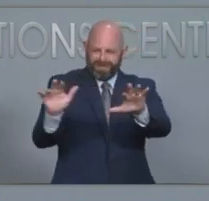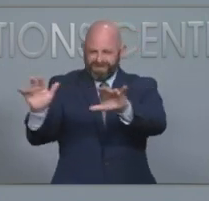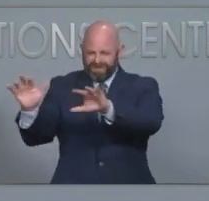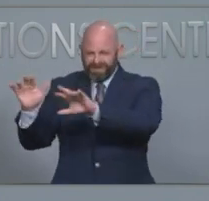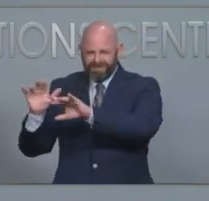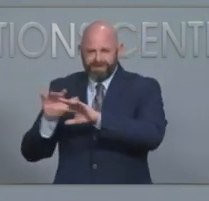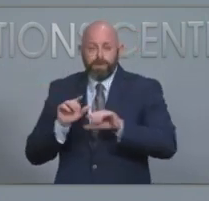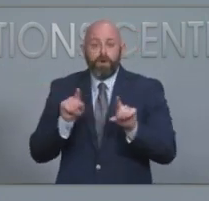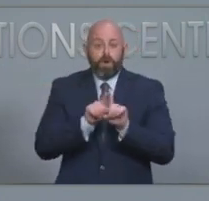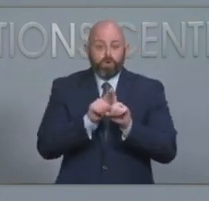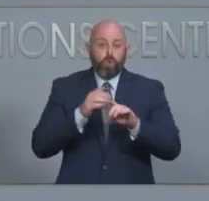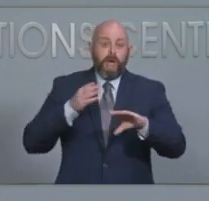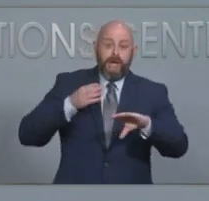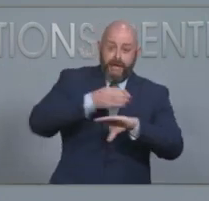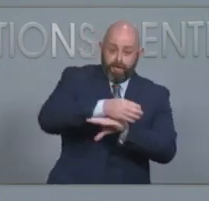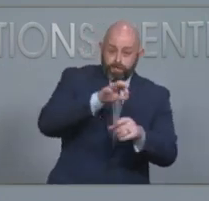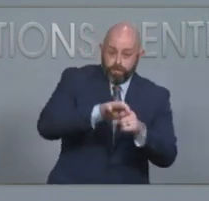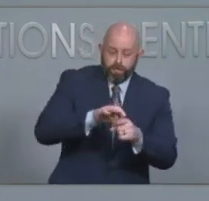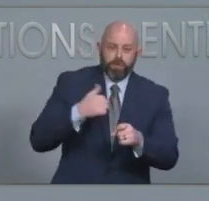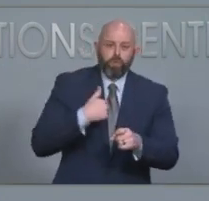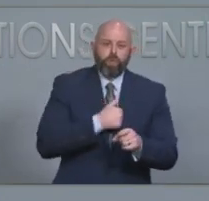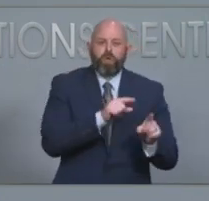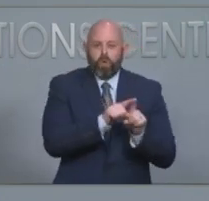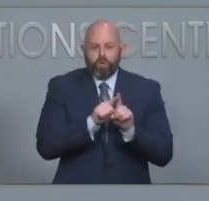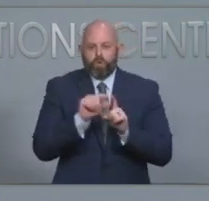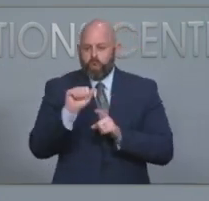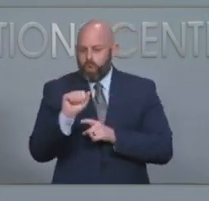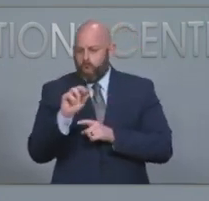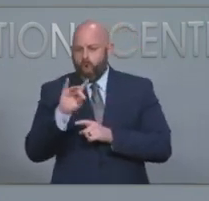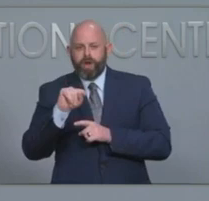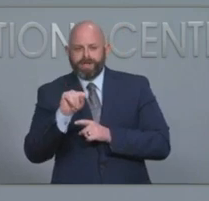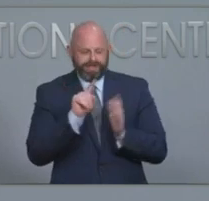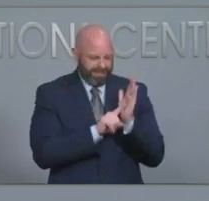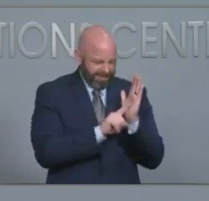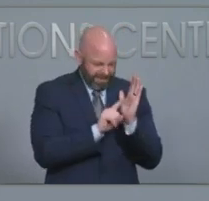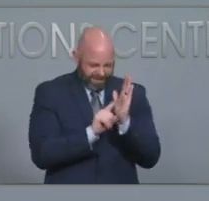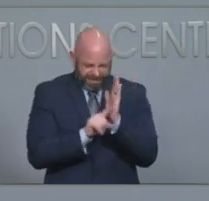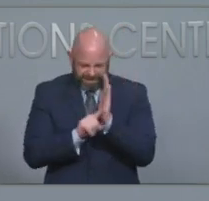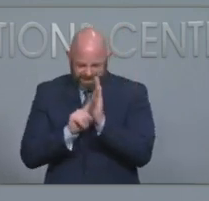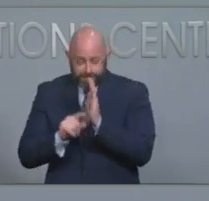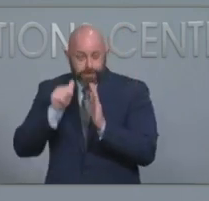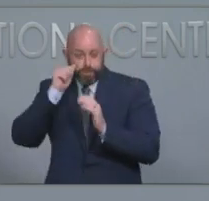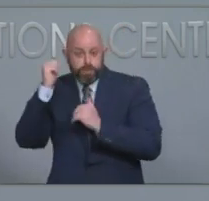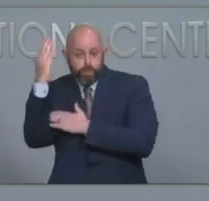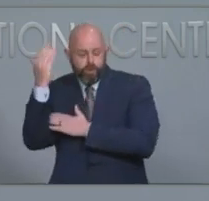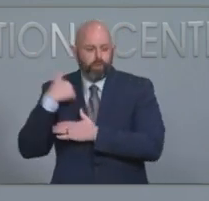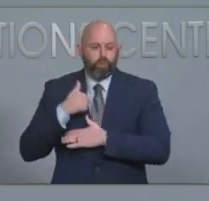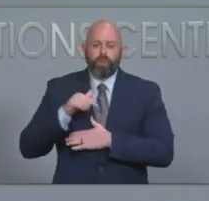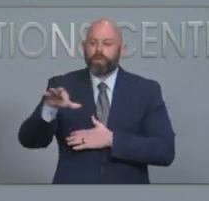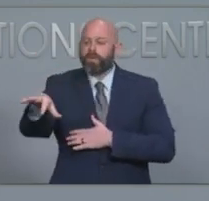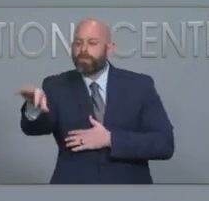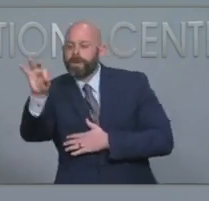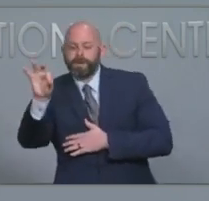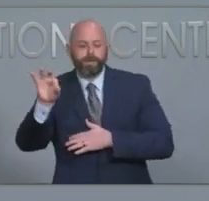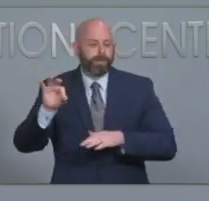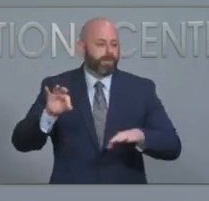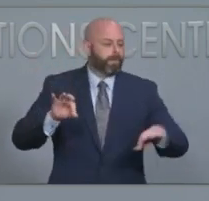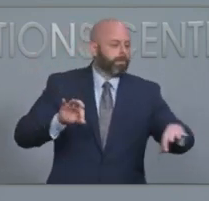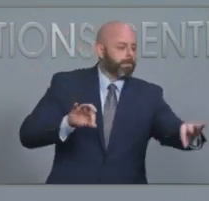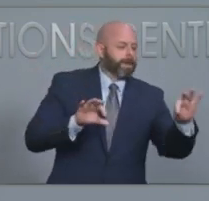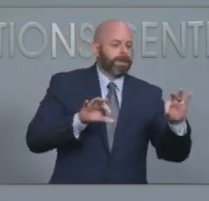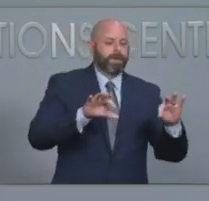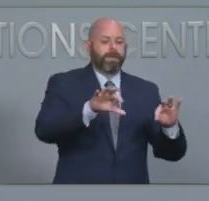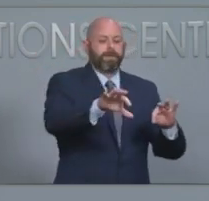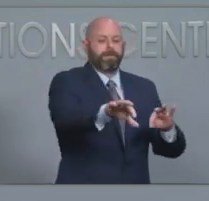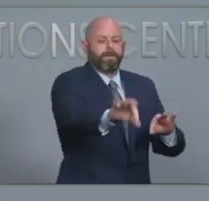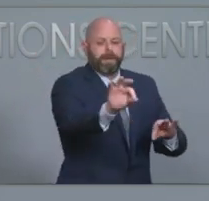election, we conduct a sample hand-to-eye audit. Tomorrow morning, we will randomly select for the counties the early voting site